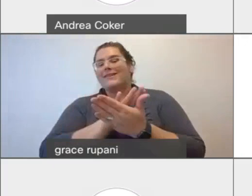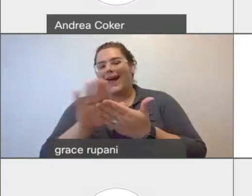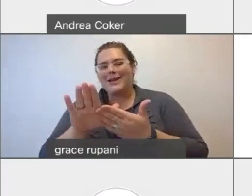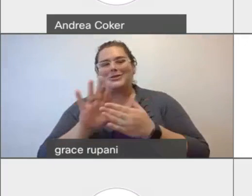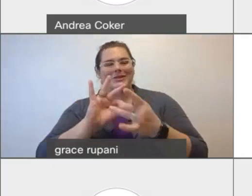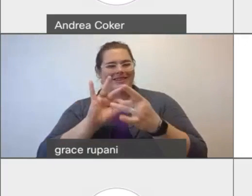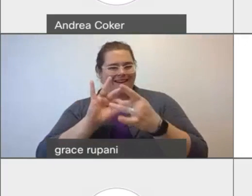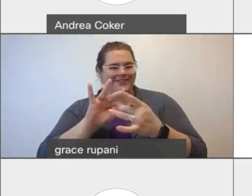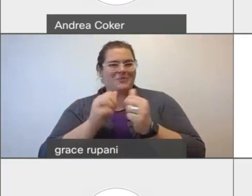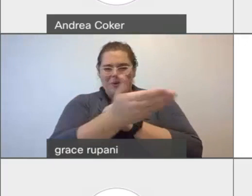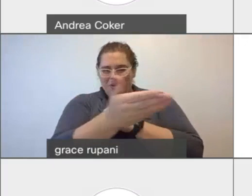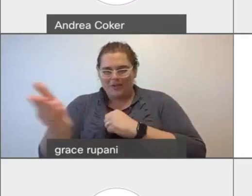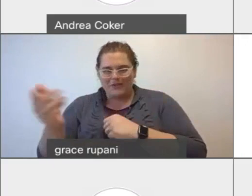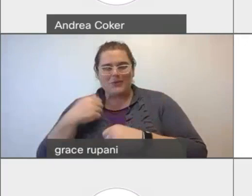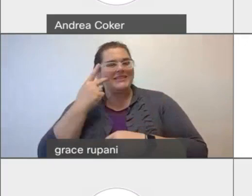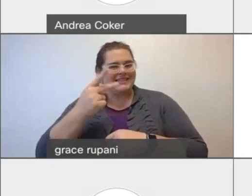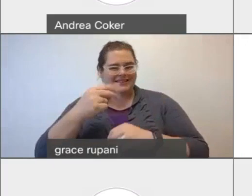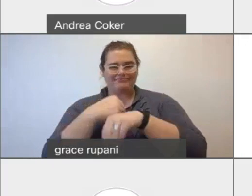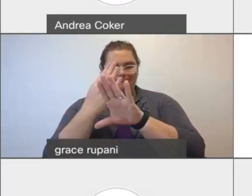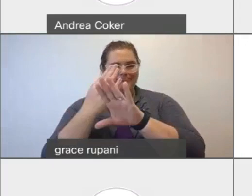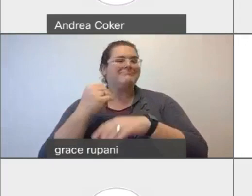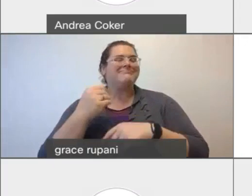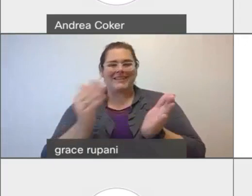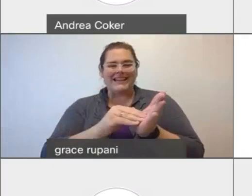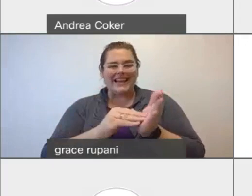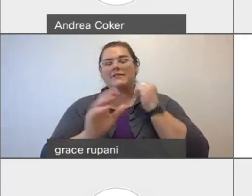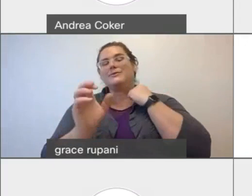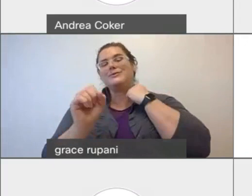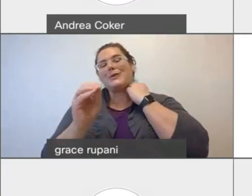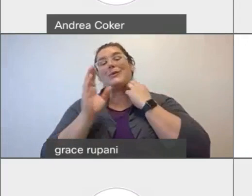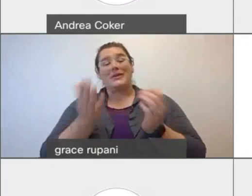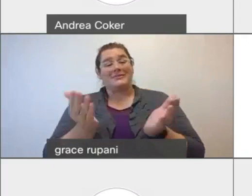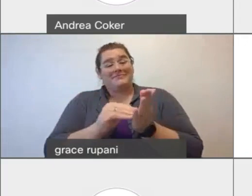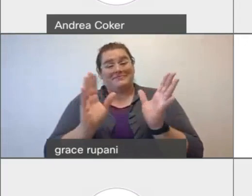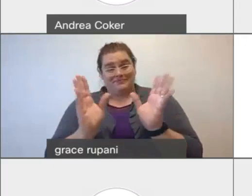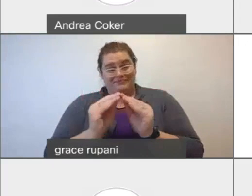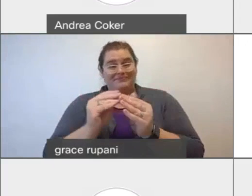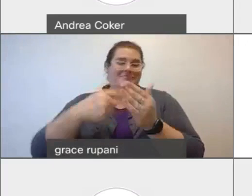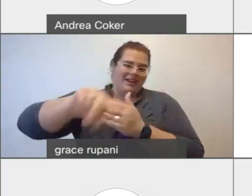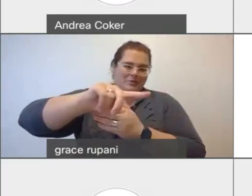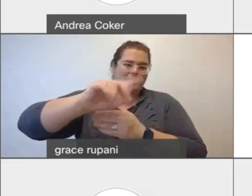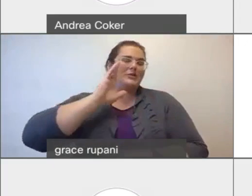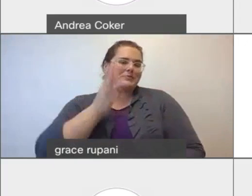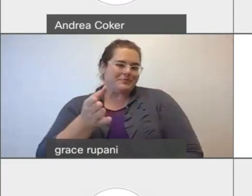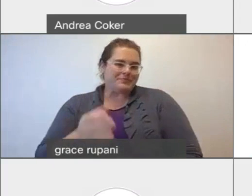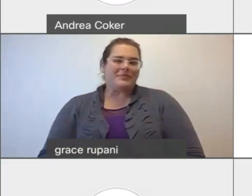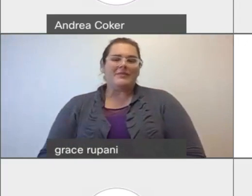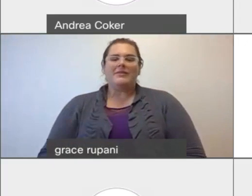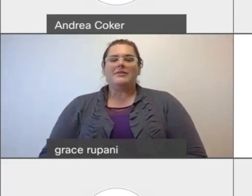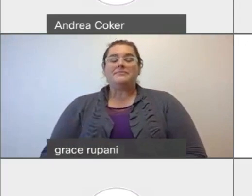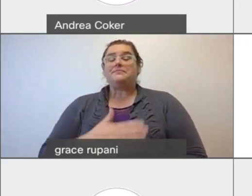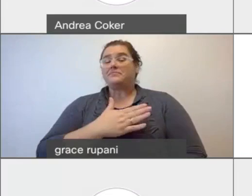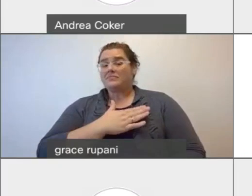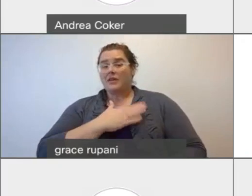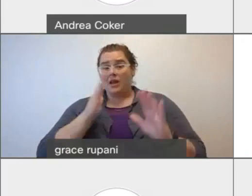again. And we will talk again next week. And my hope is that by next